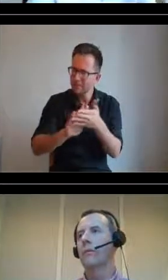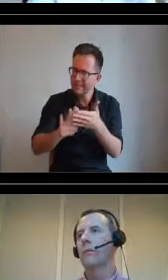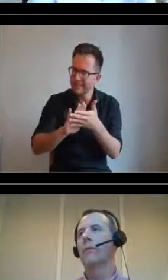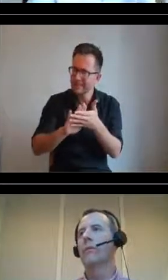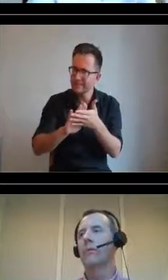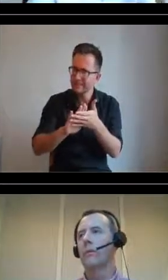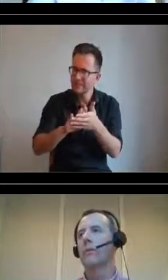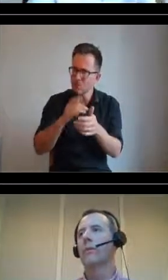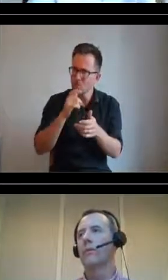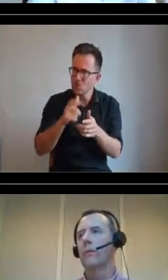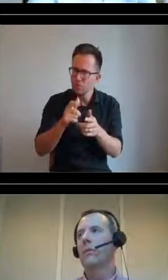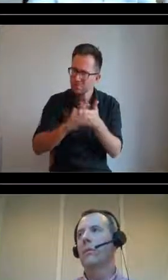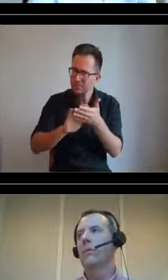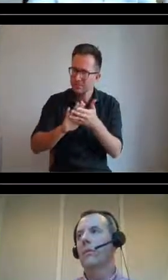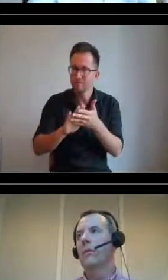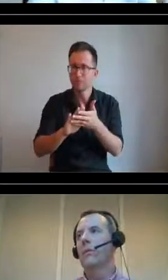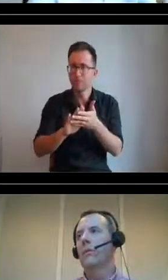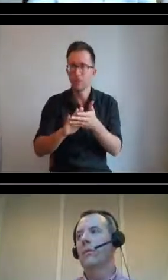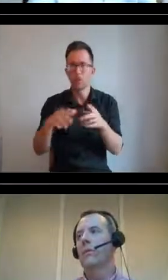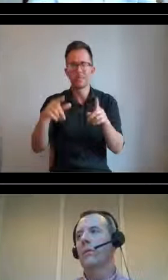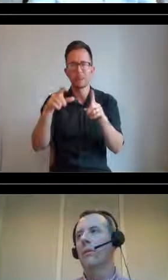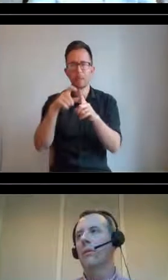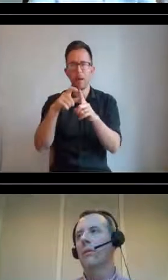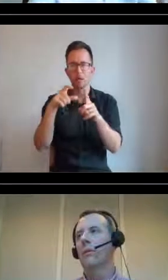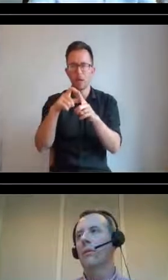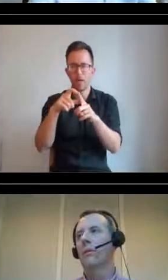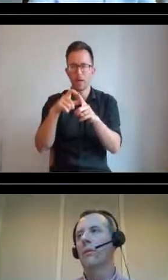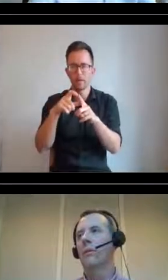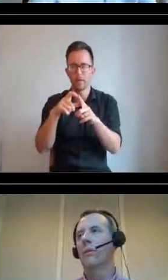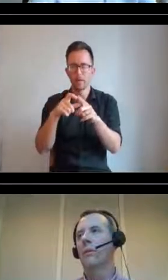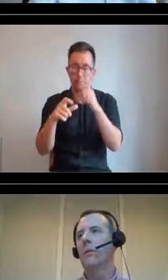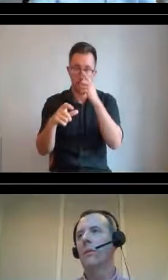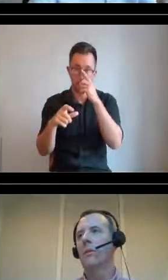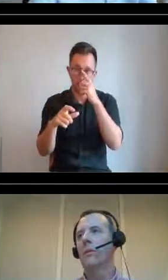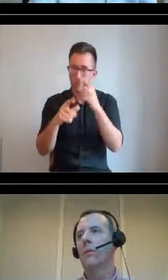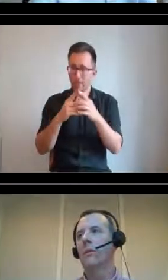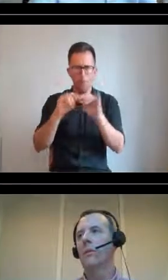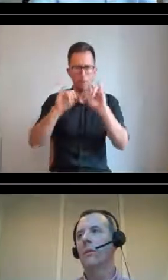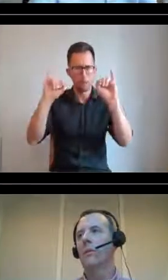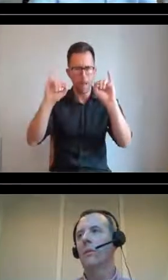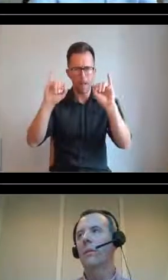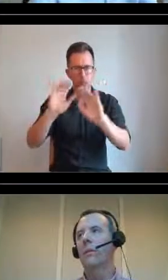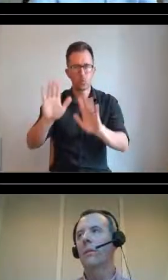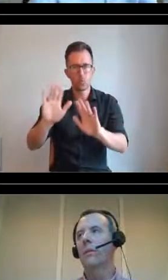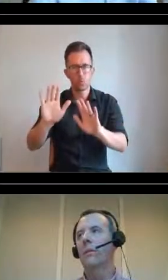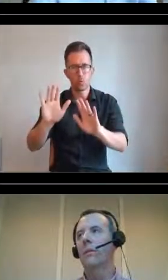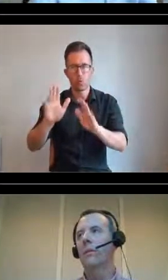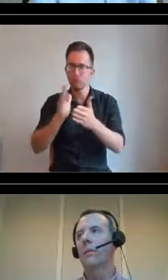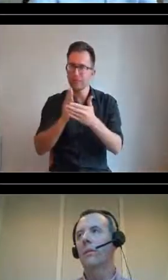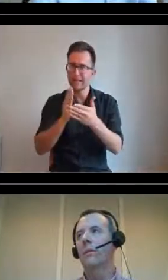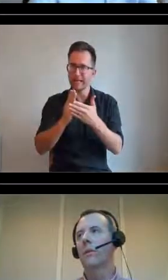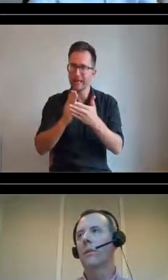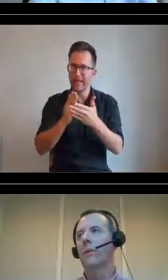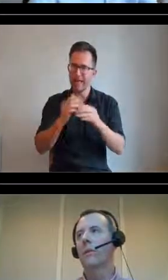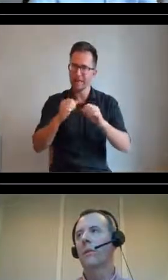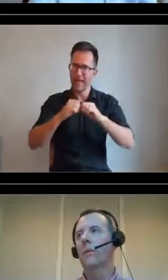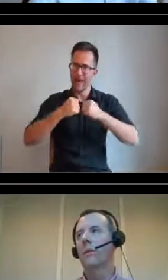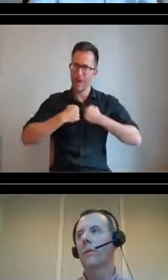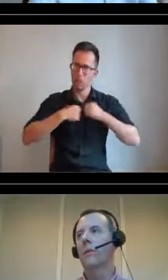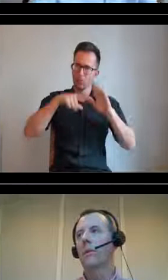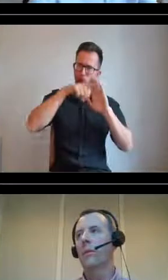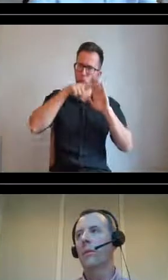mean? Right, so a departure from the standard isn't necessarily a bad thing, actually. It's really just pushing the standards. So, and in